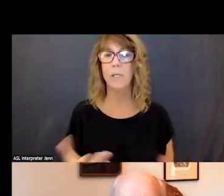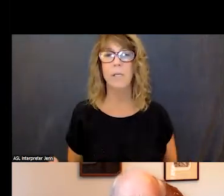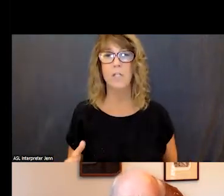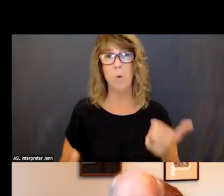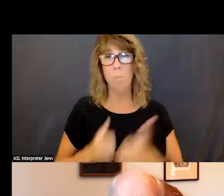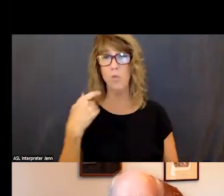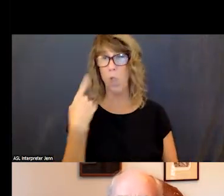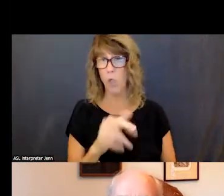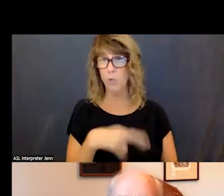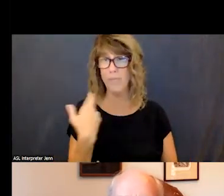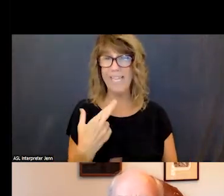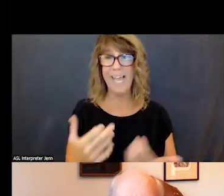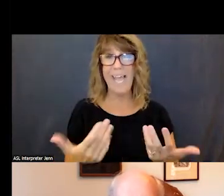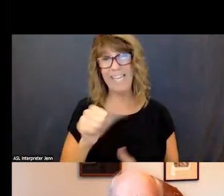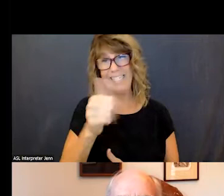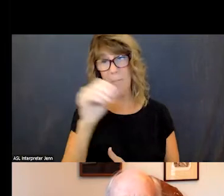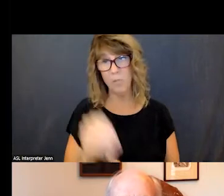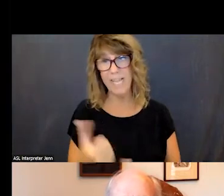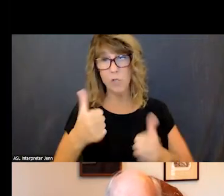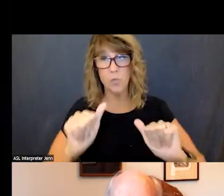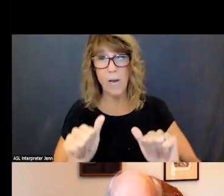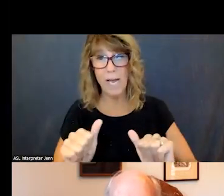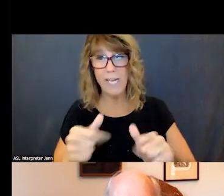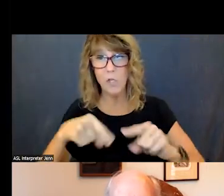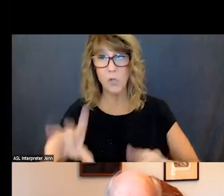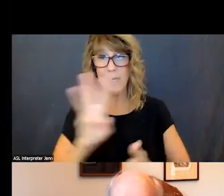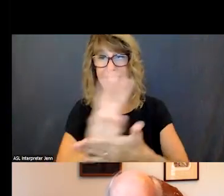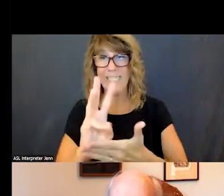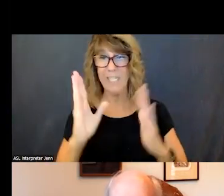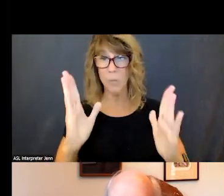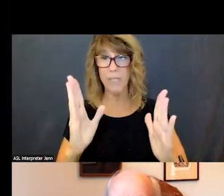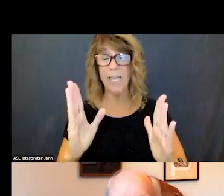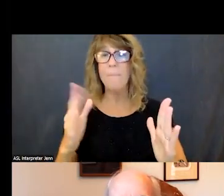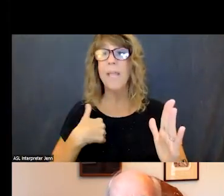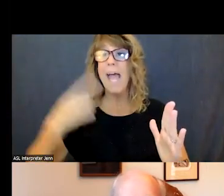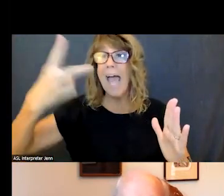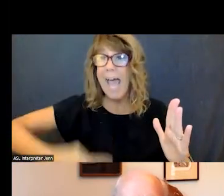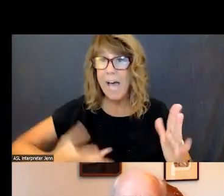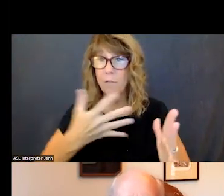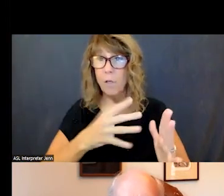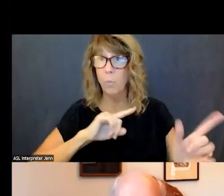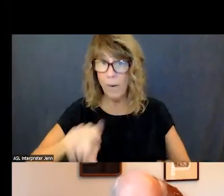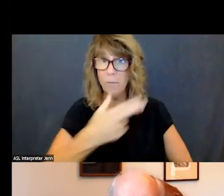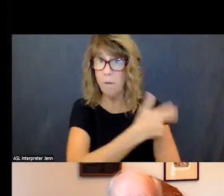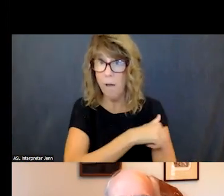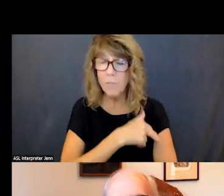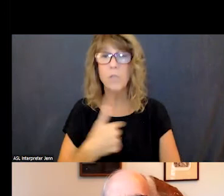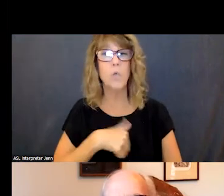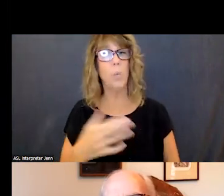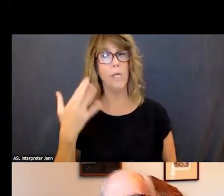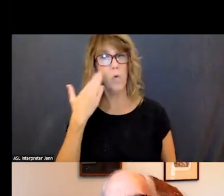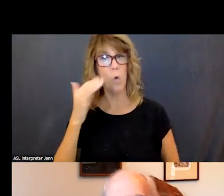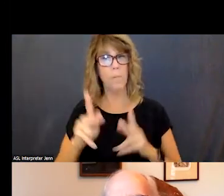an attempt within 6 weeks, even though more than half of them were hospitalized. So we know that people coming out of the